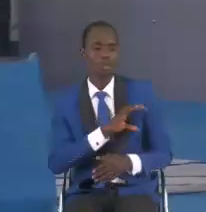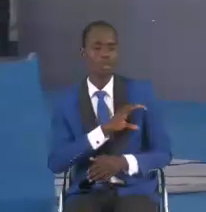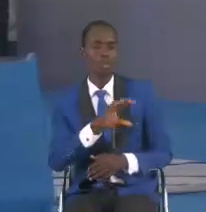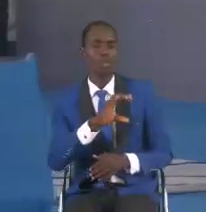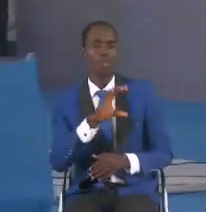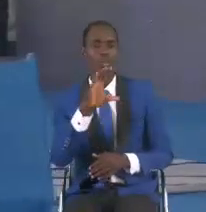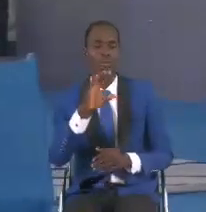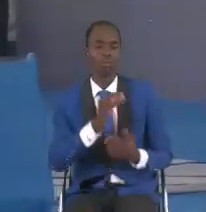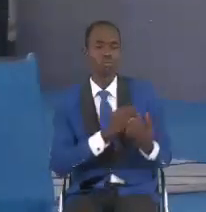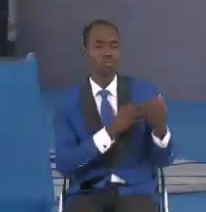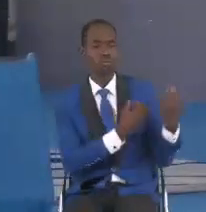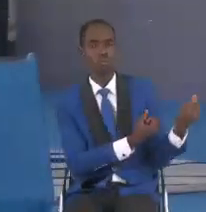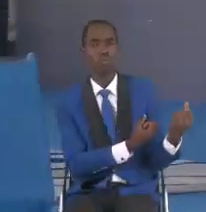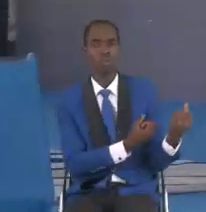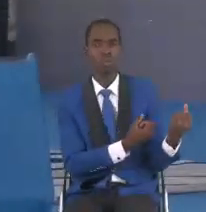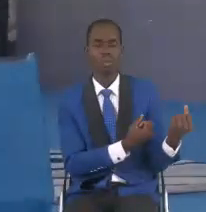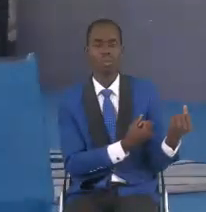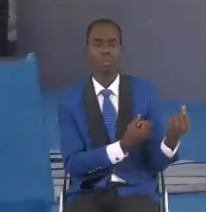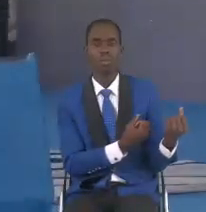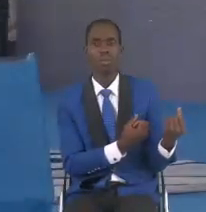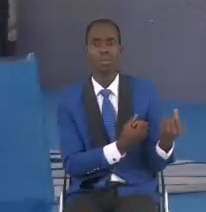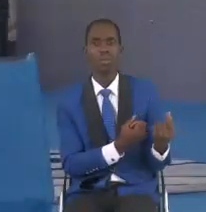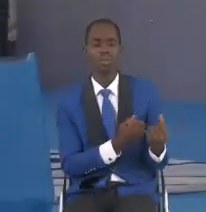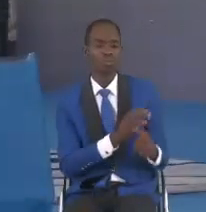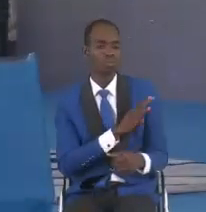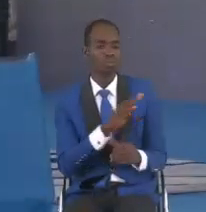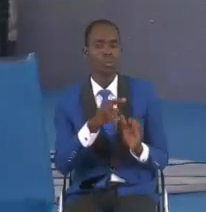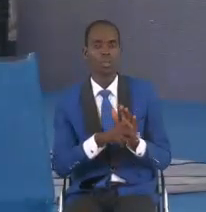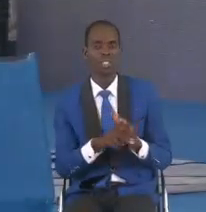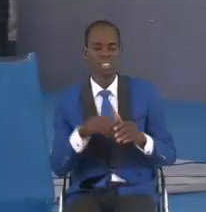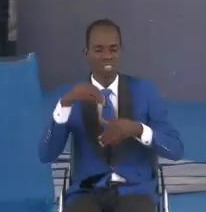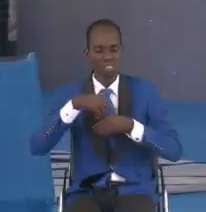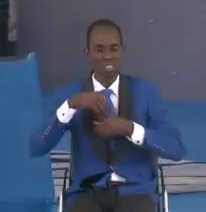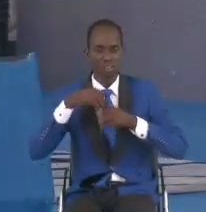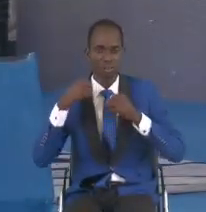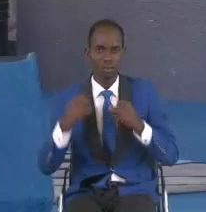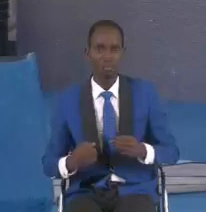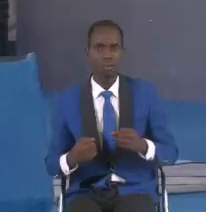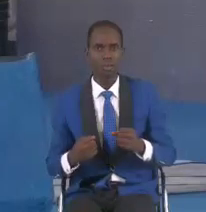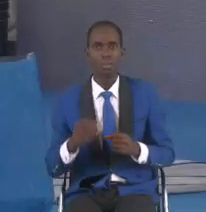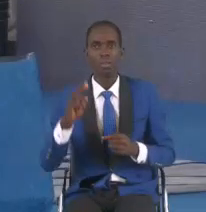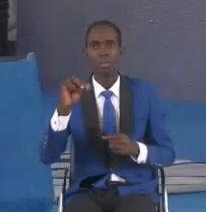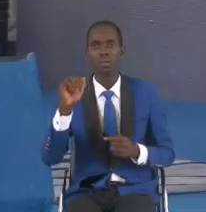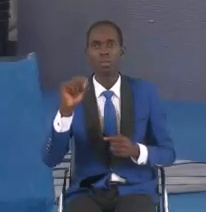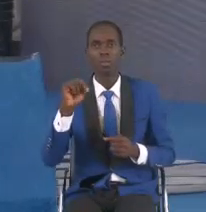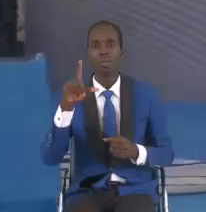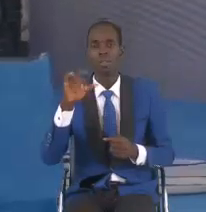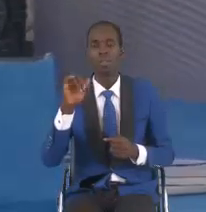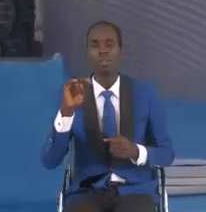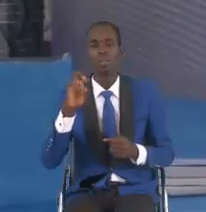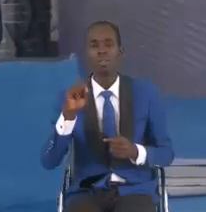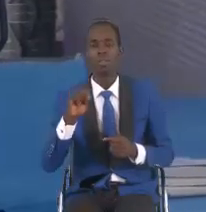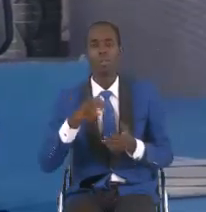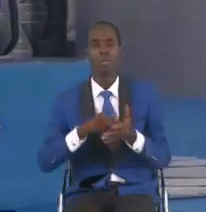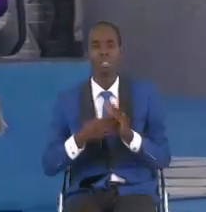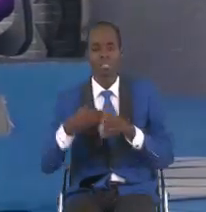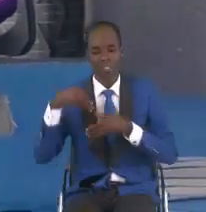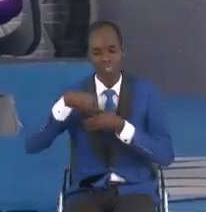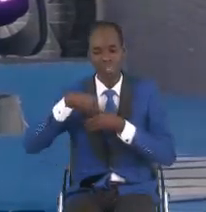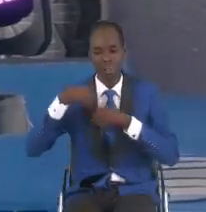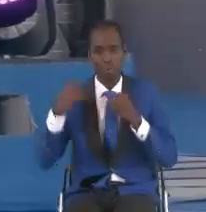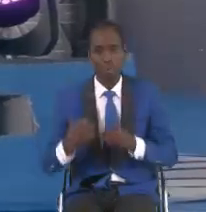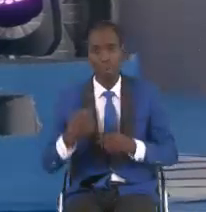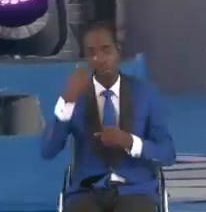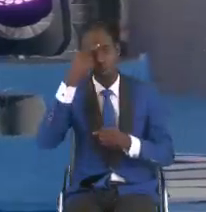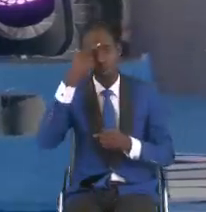fortitude. Manliness, inner strength. Manliness, inner power. The course we